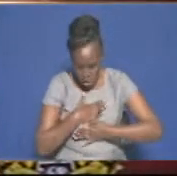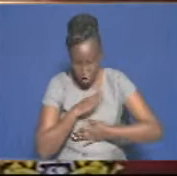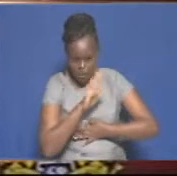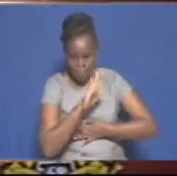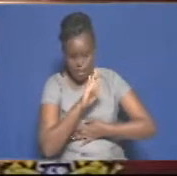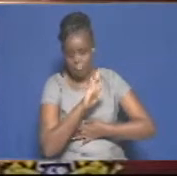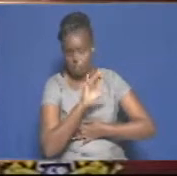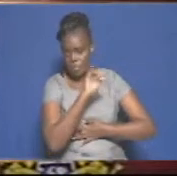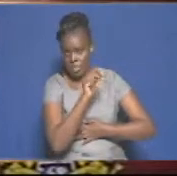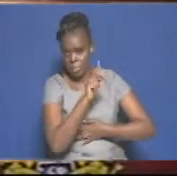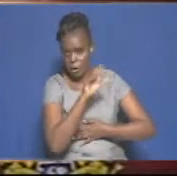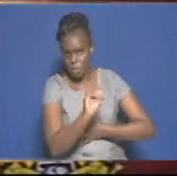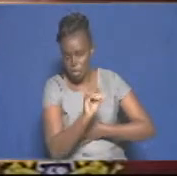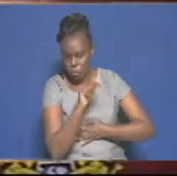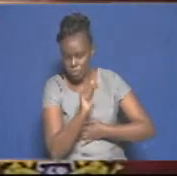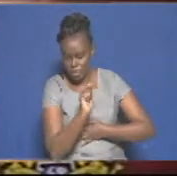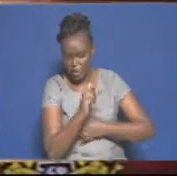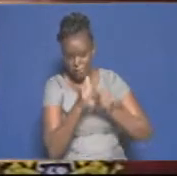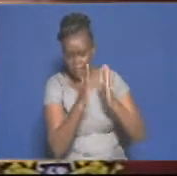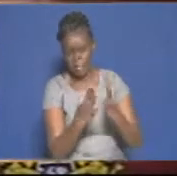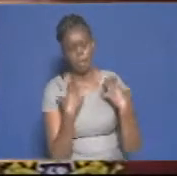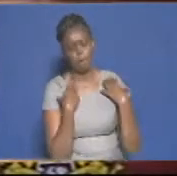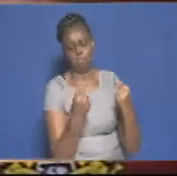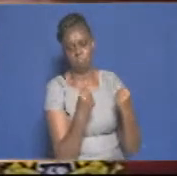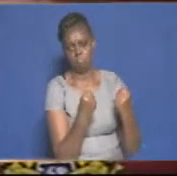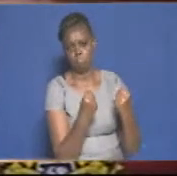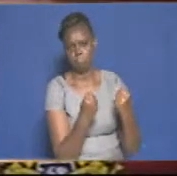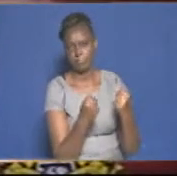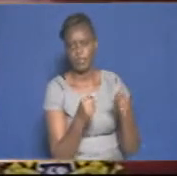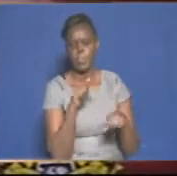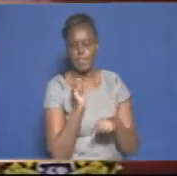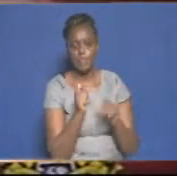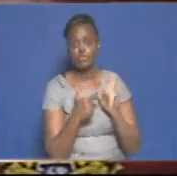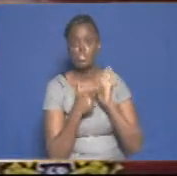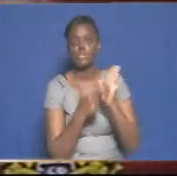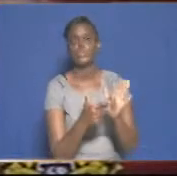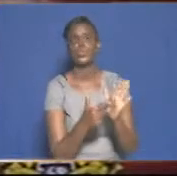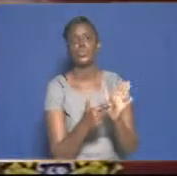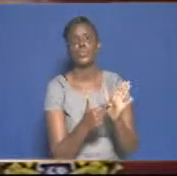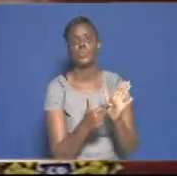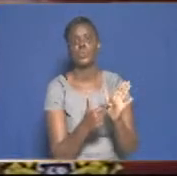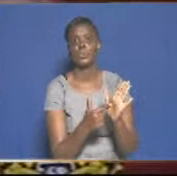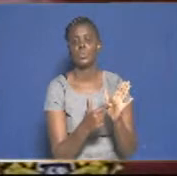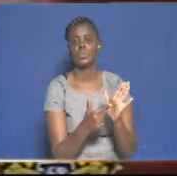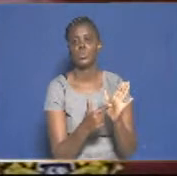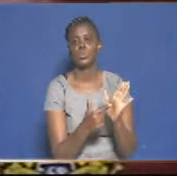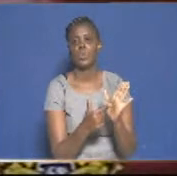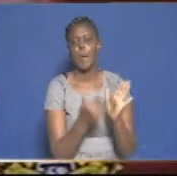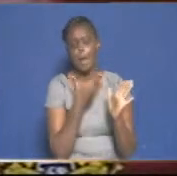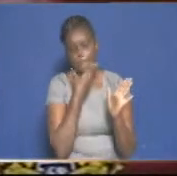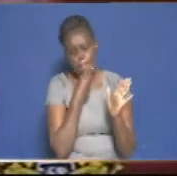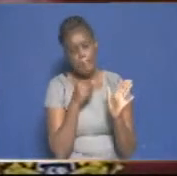Speaker, was a very fearless leader, very courageous. Mm-hmm. And that shows he was the only man